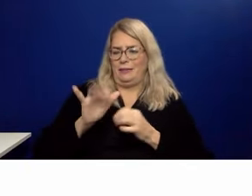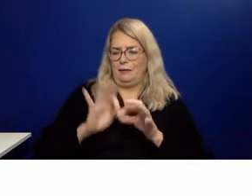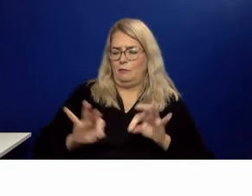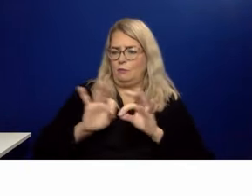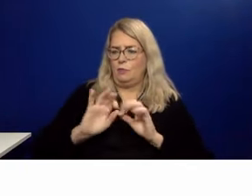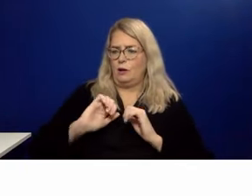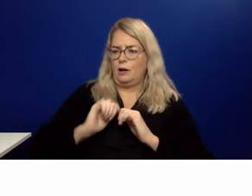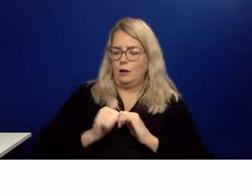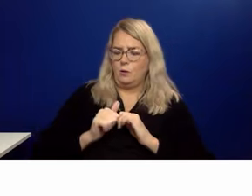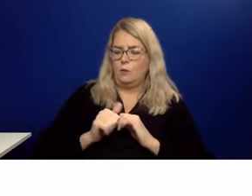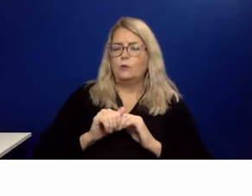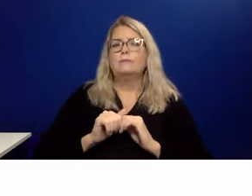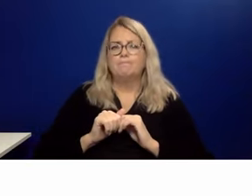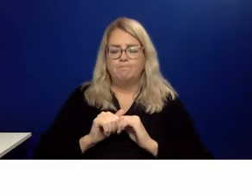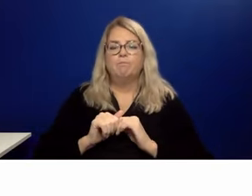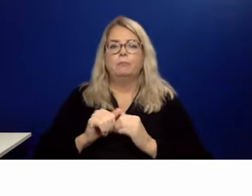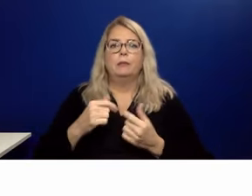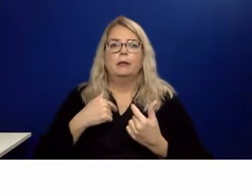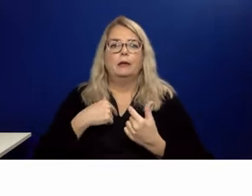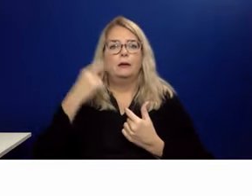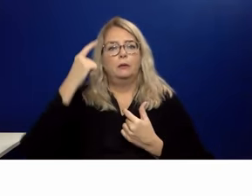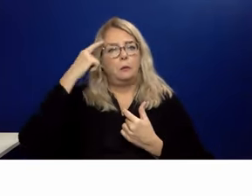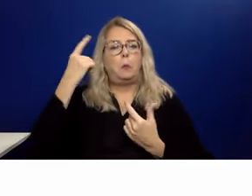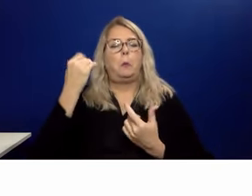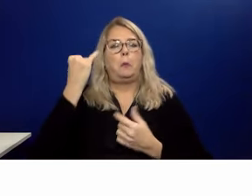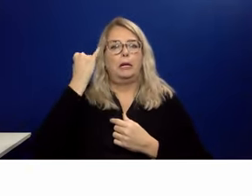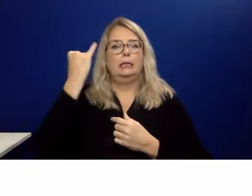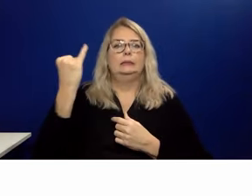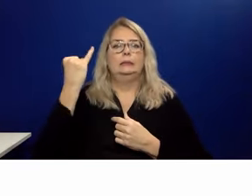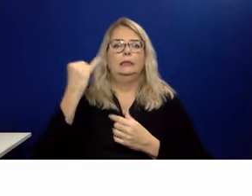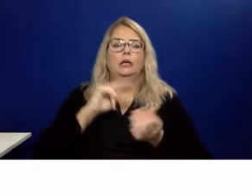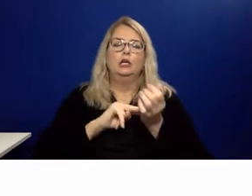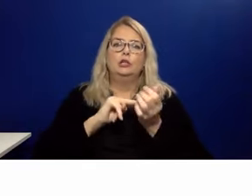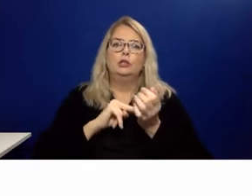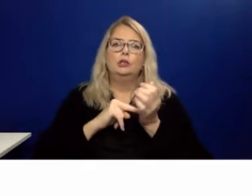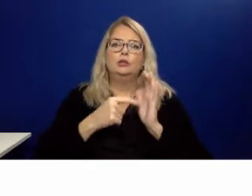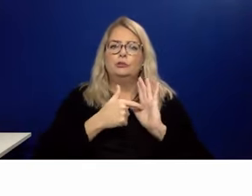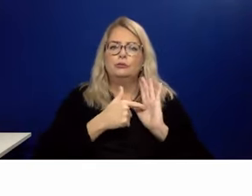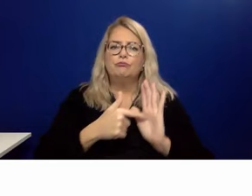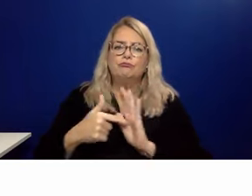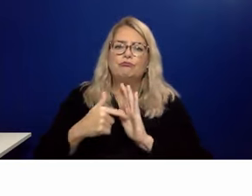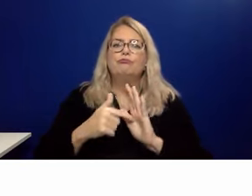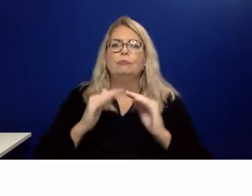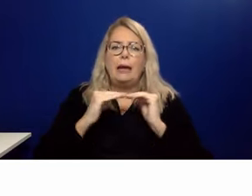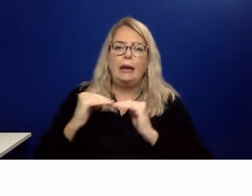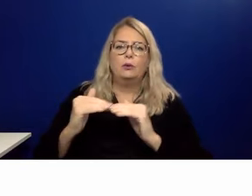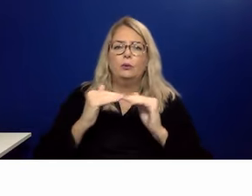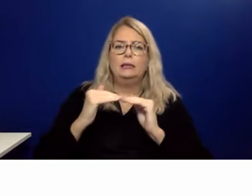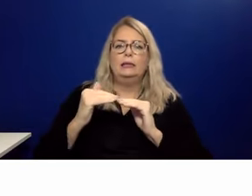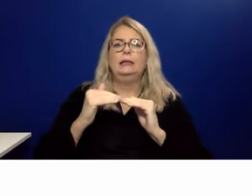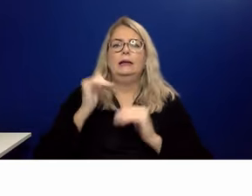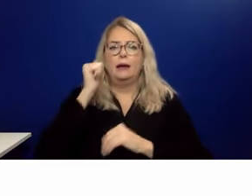I went with the idea of nurses displaying equity in everyday interactions with patients, right? And then